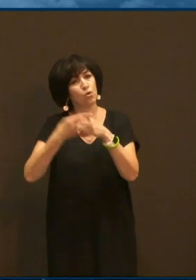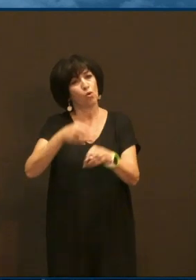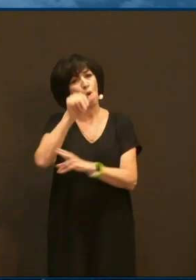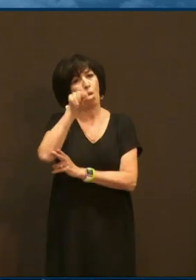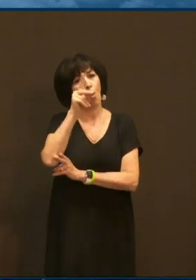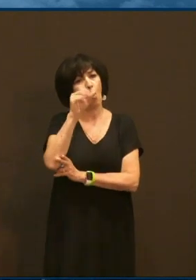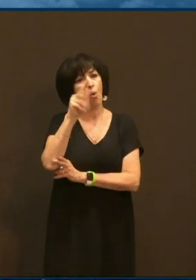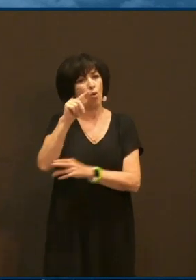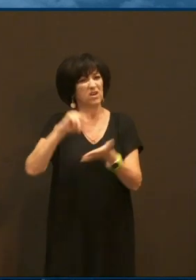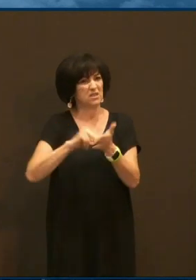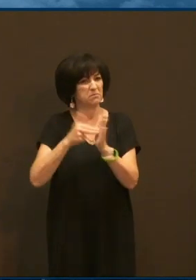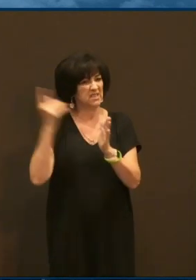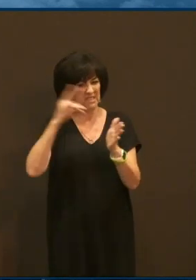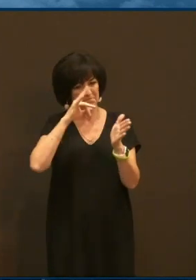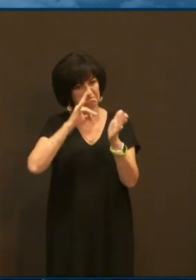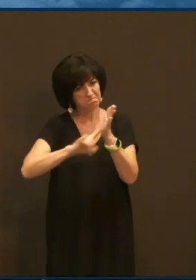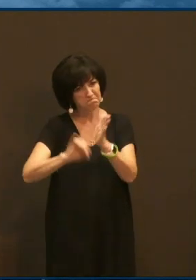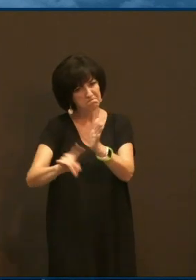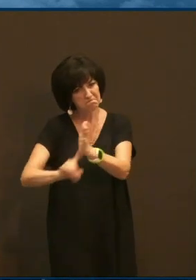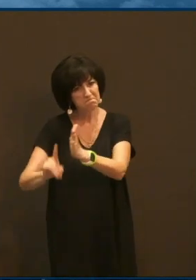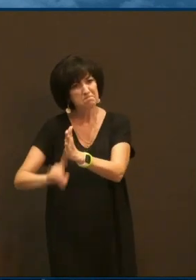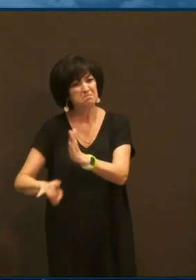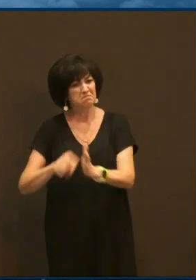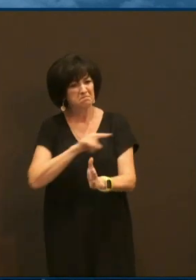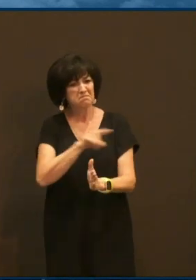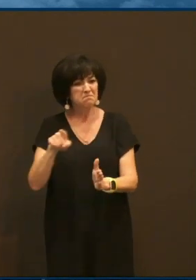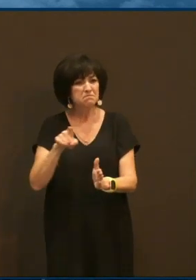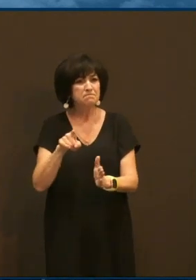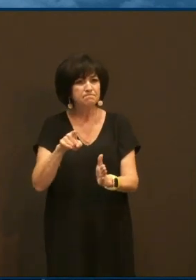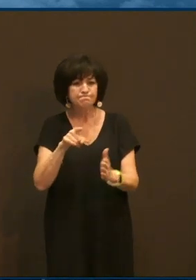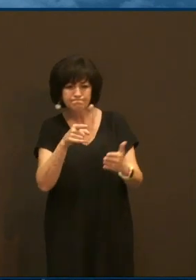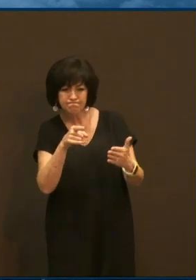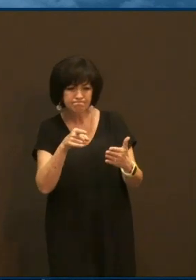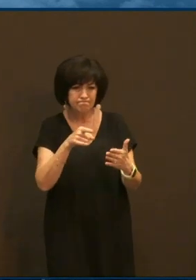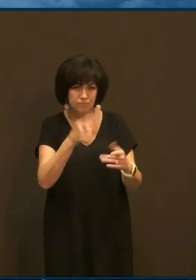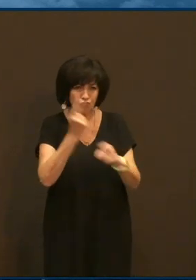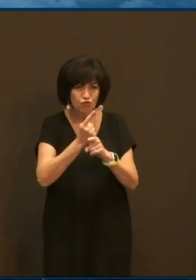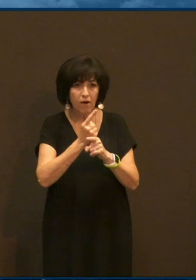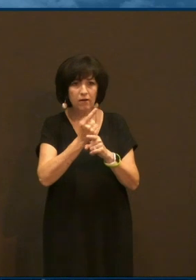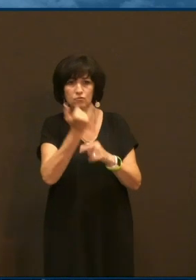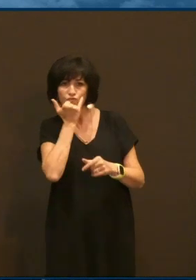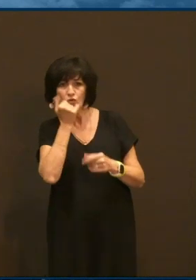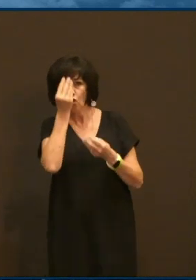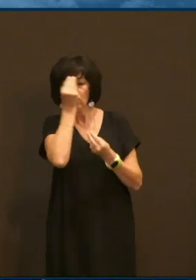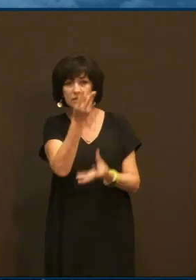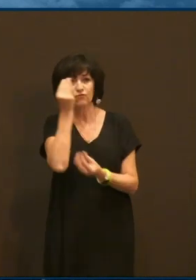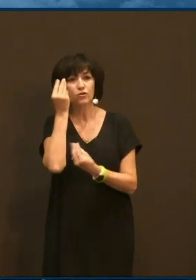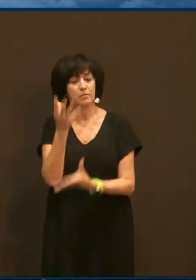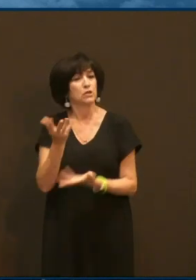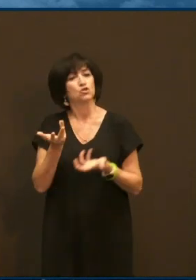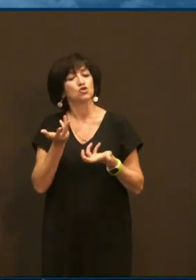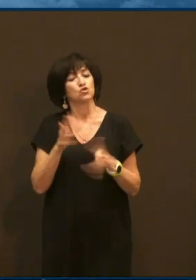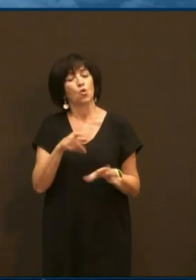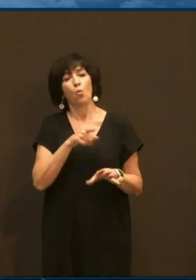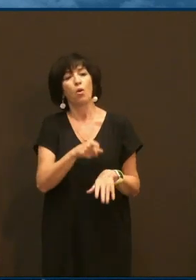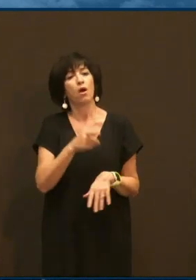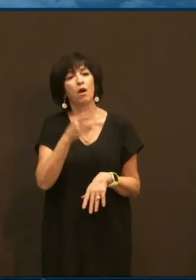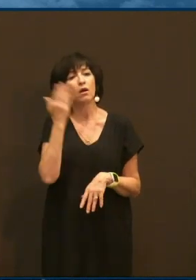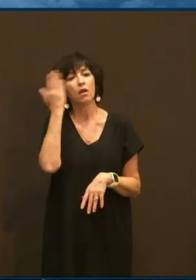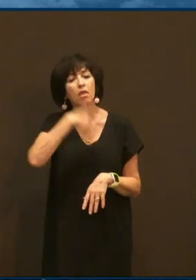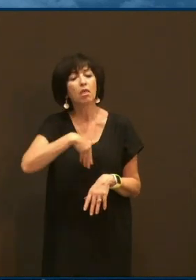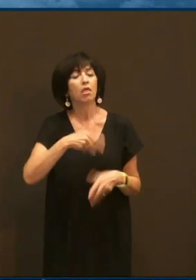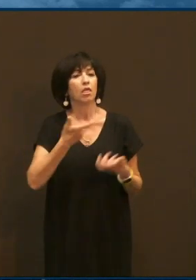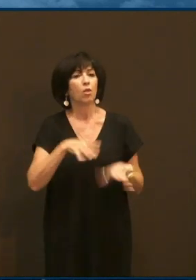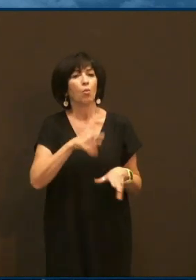those numbers. Sadly, additional deaths that are being reported and attributed